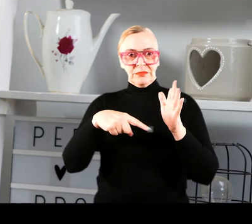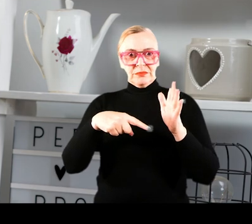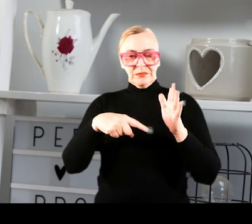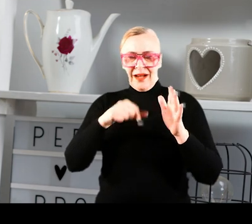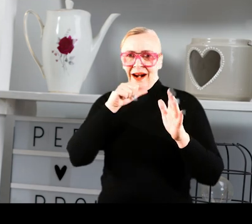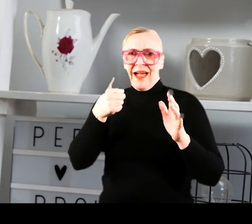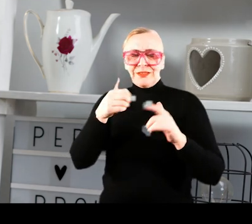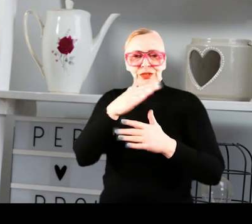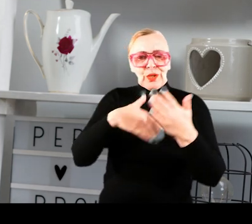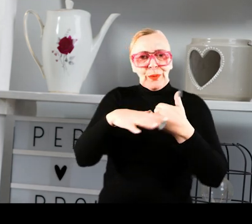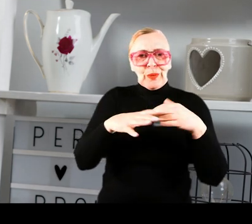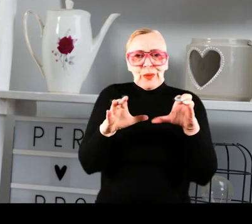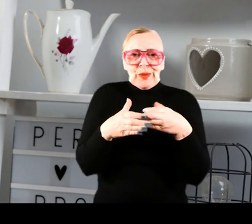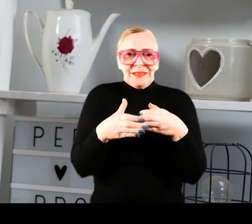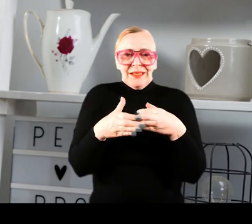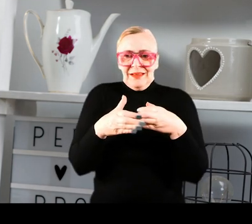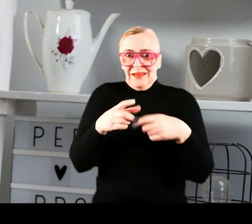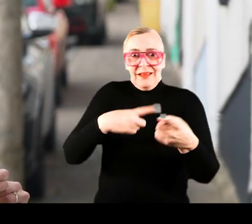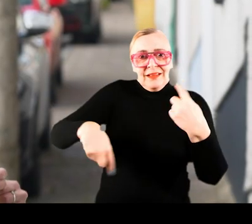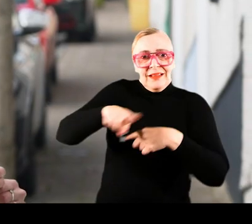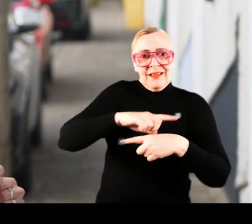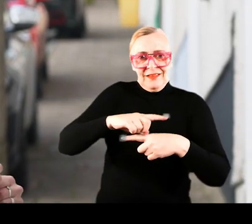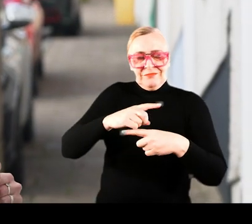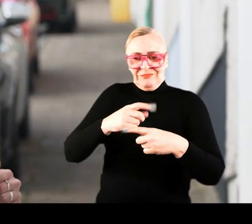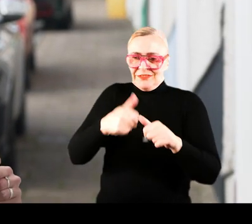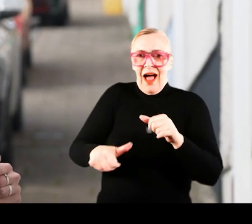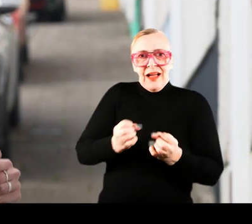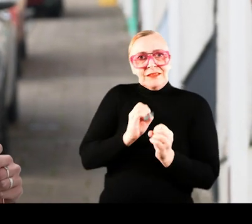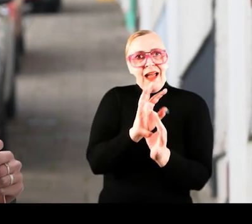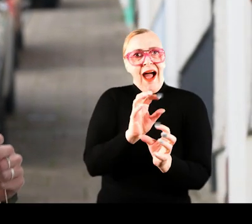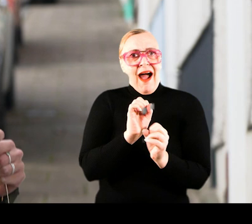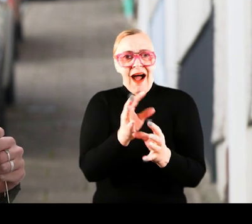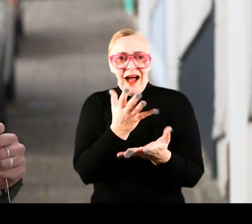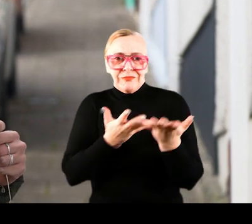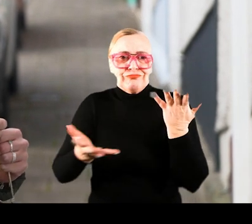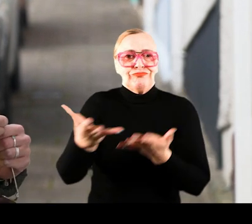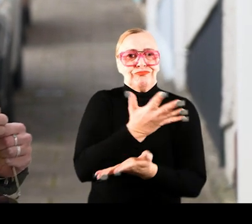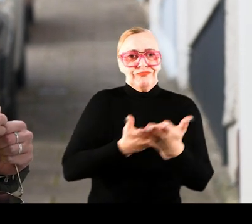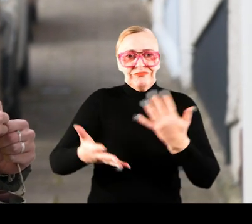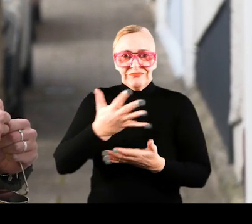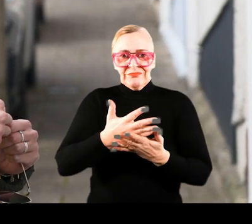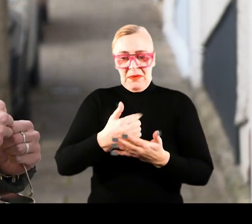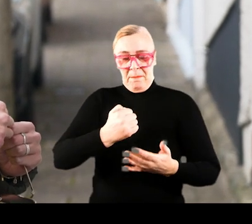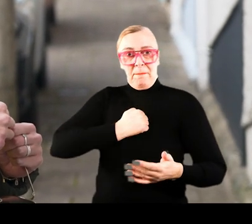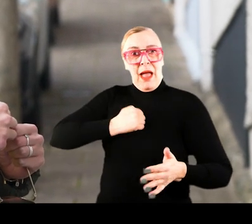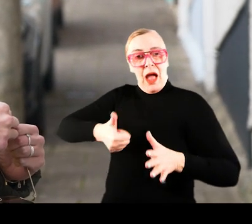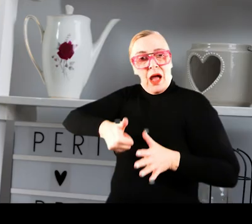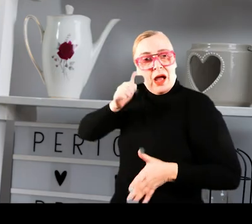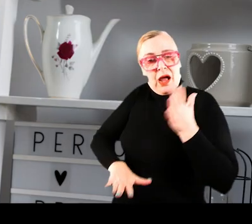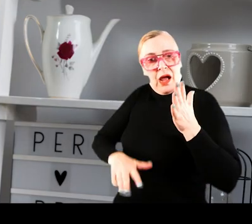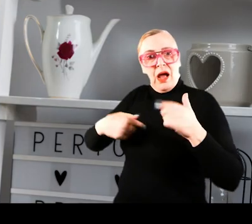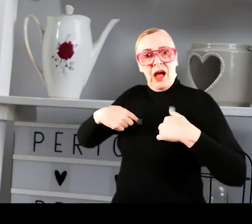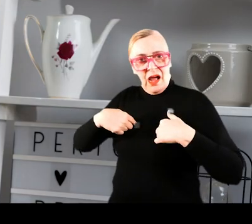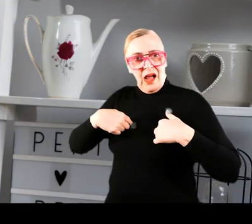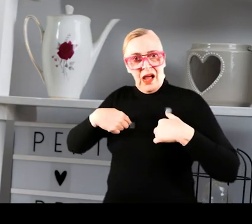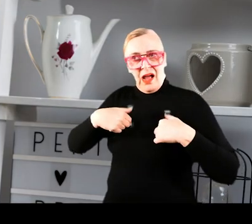where girls are starting to share their stories. Anything that I can use from my own personal experience to help anyone